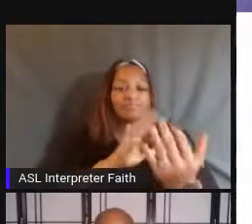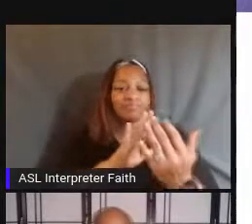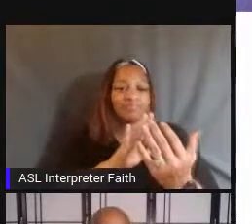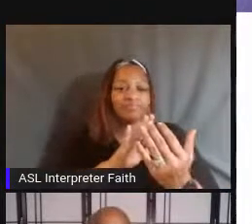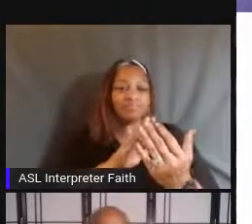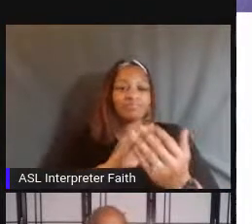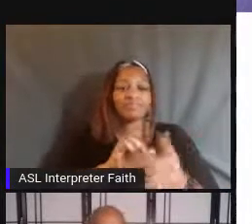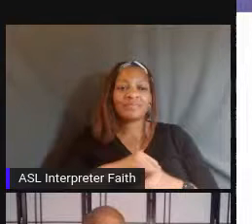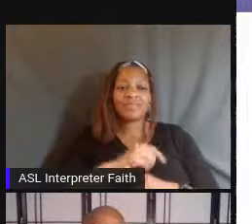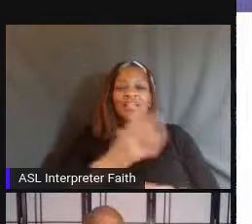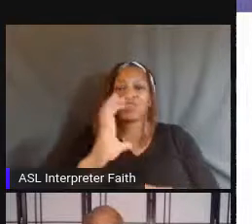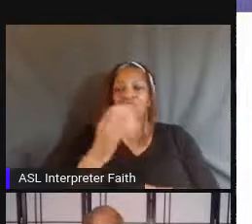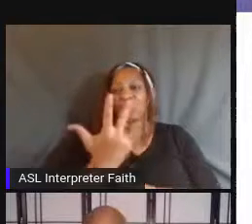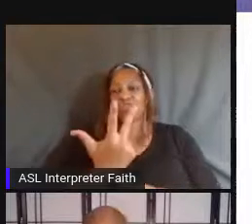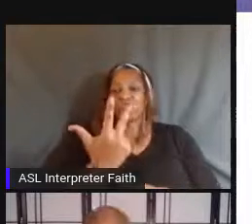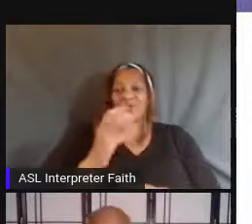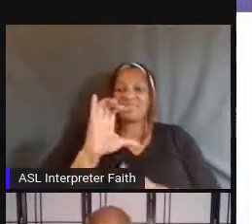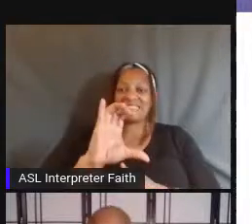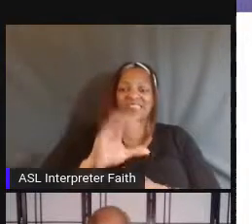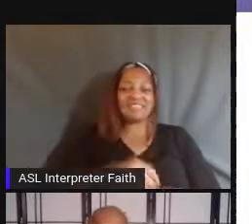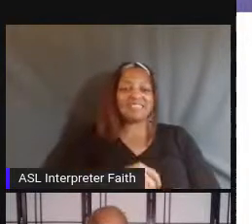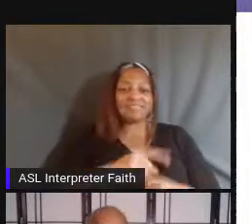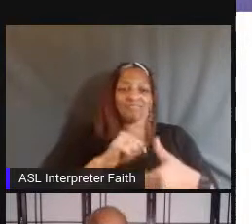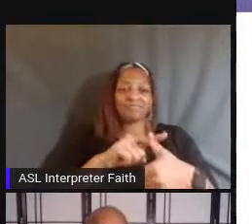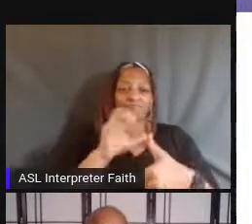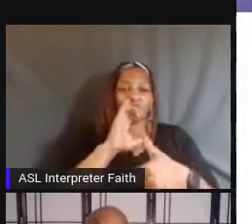3 C's: communication,